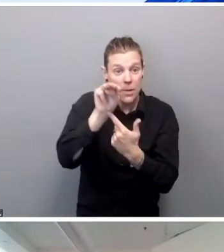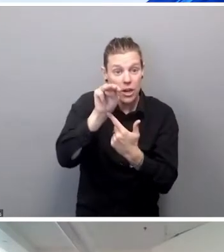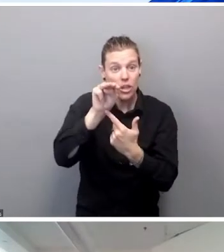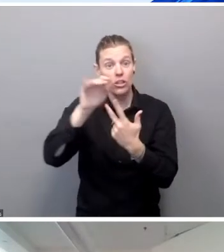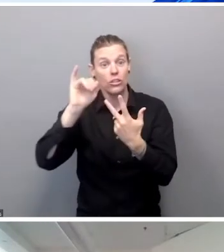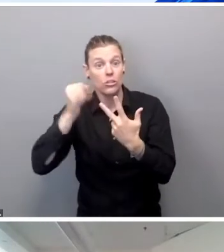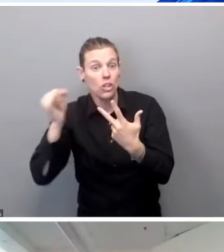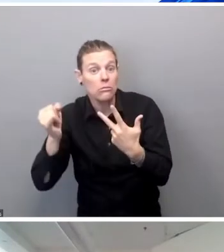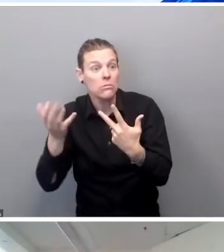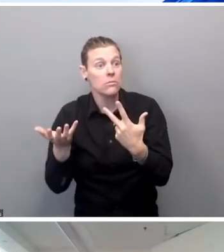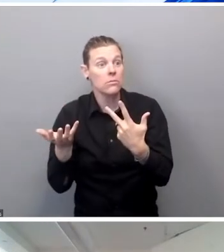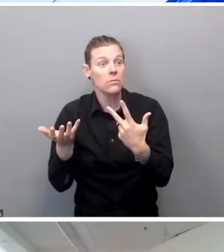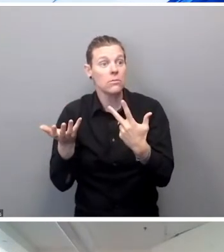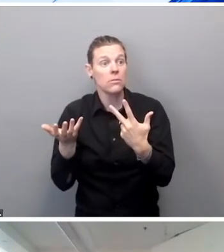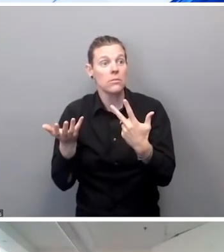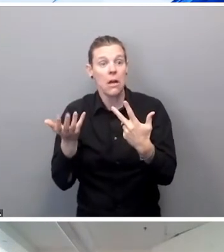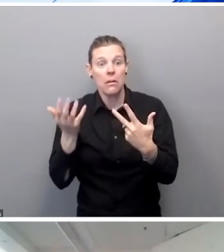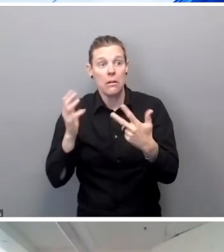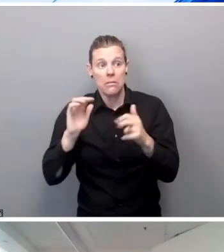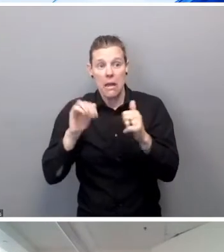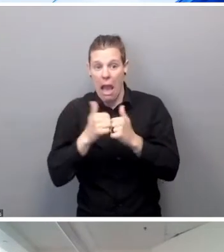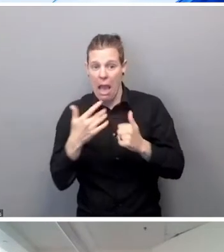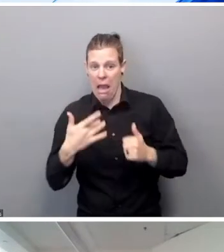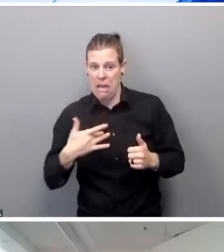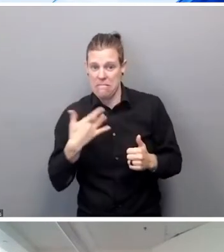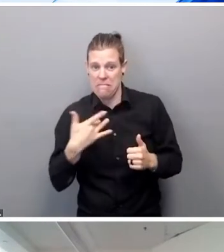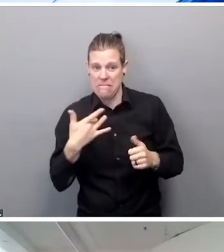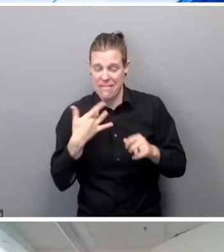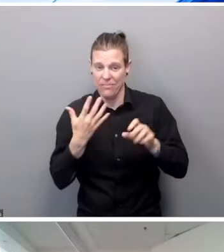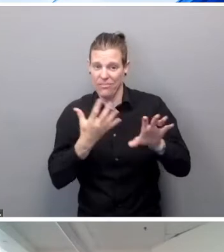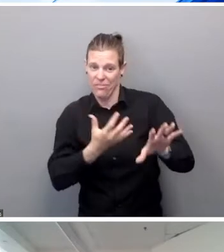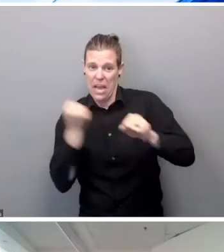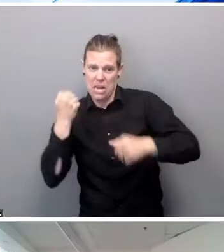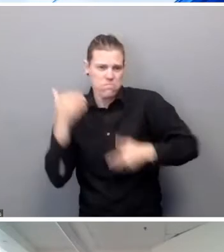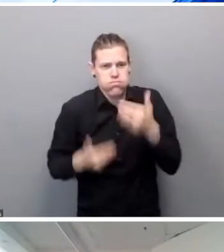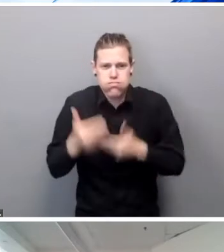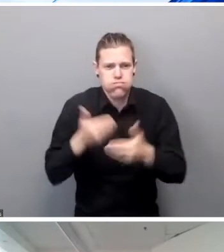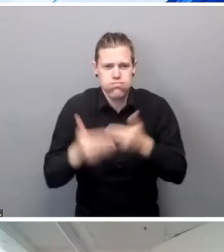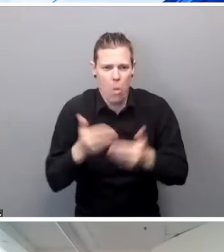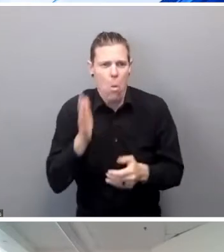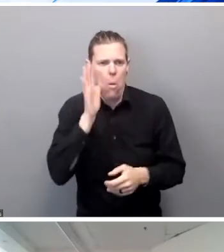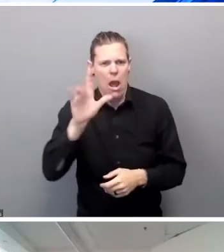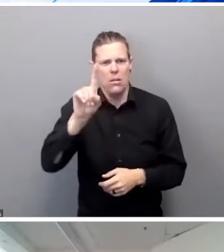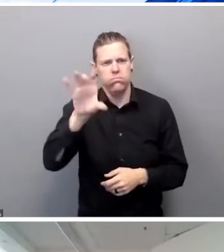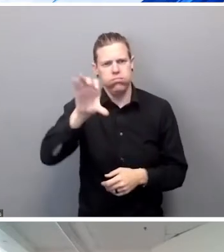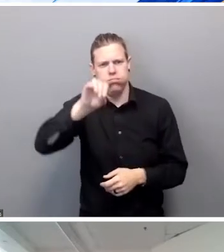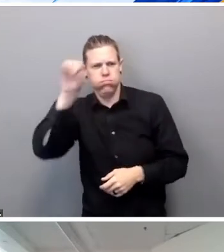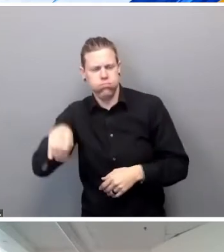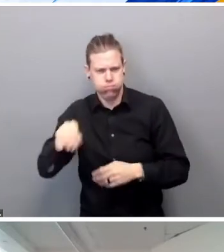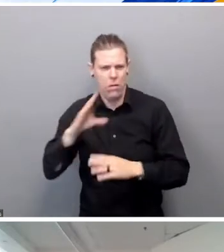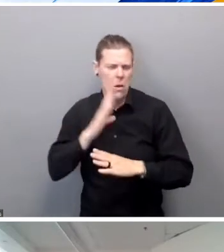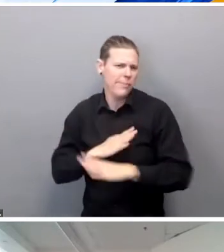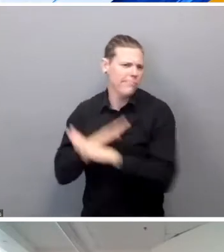see the fully vaccination status to include the booster? When do you think that could happen?